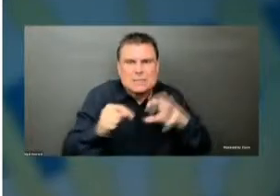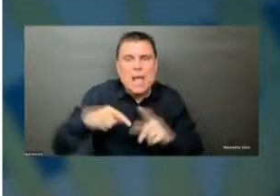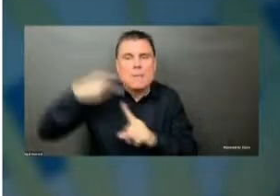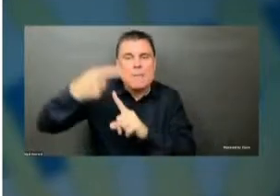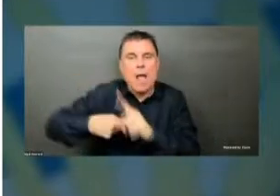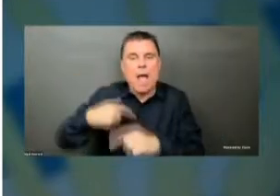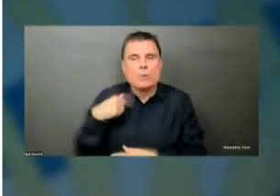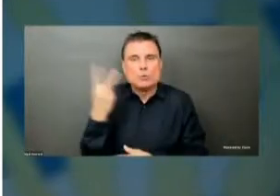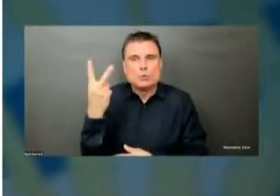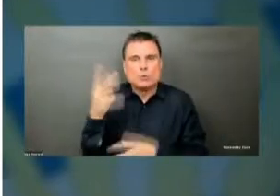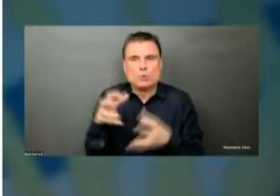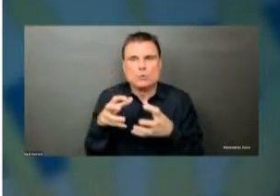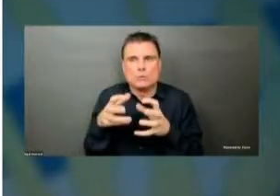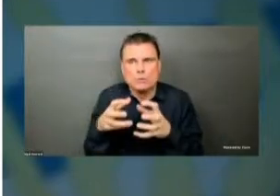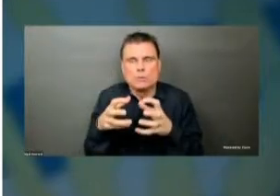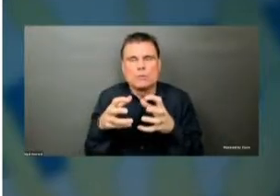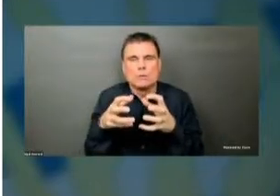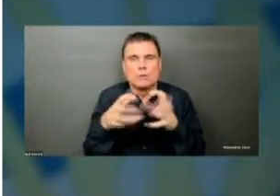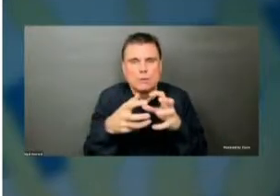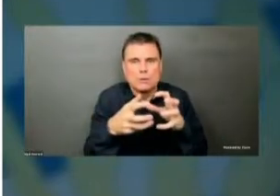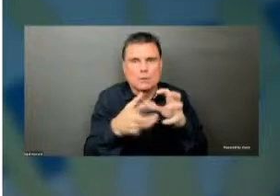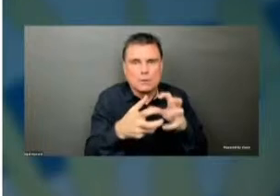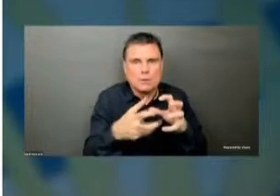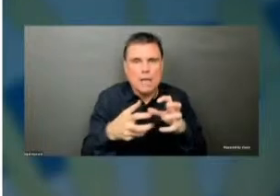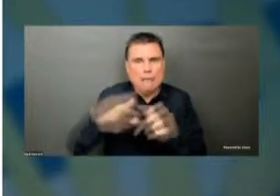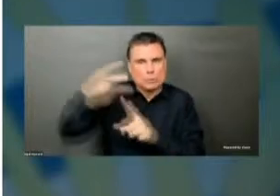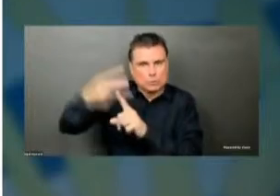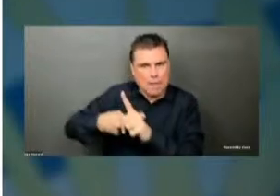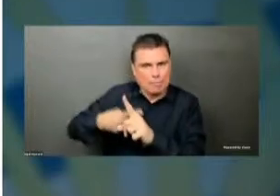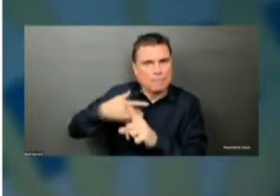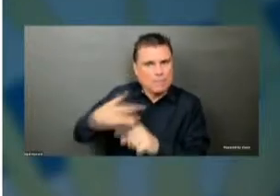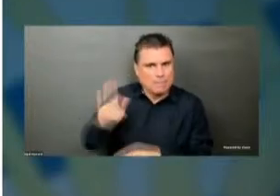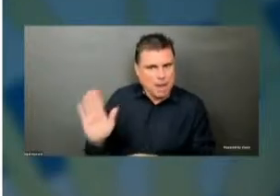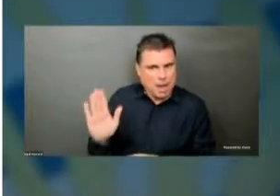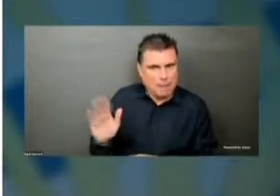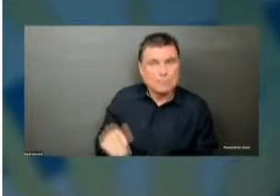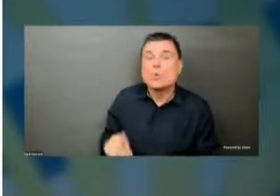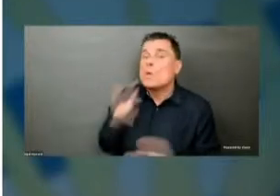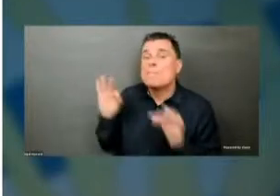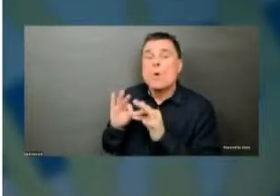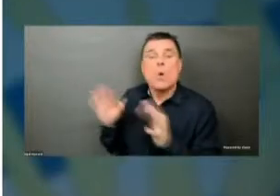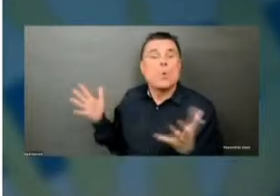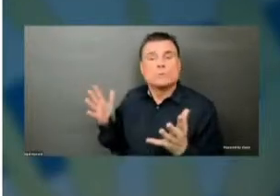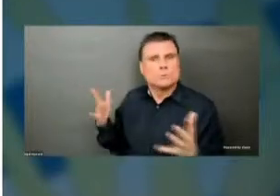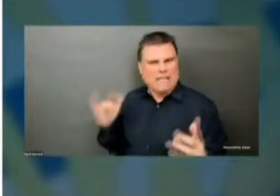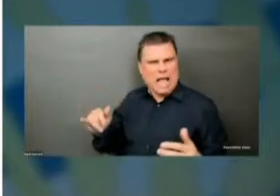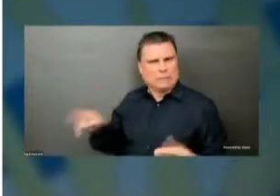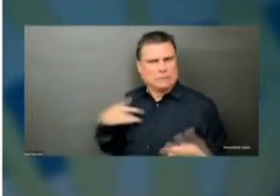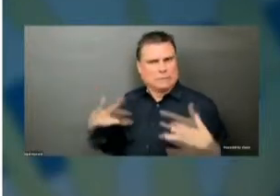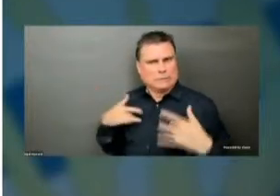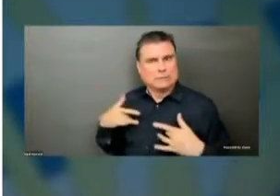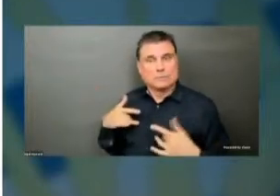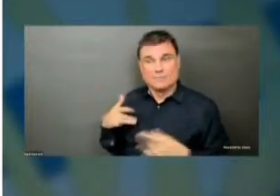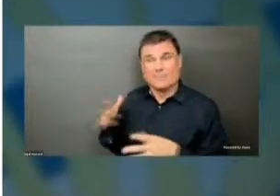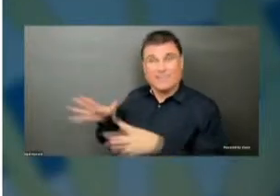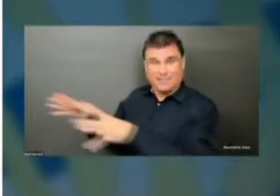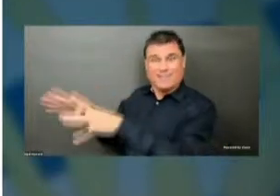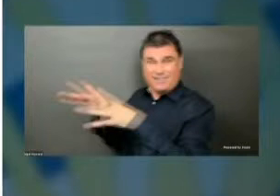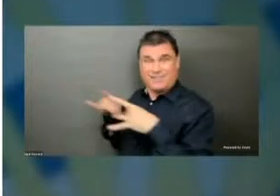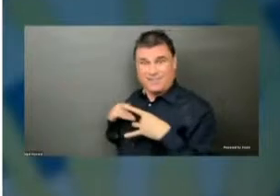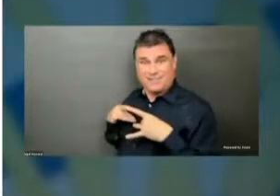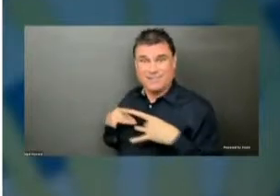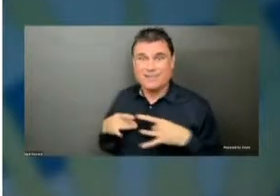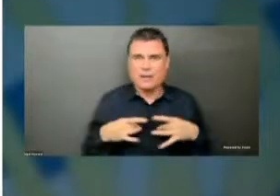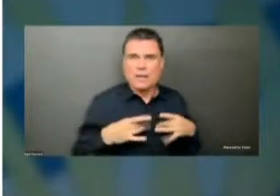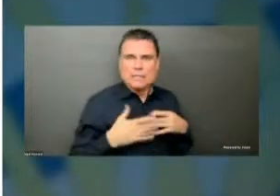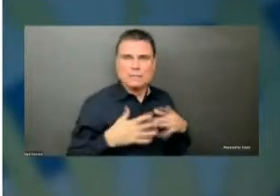they have increased transmissibility, and there's some concern that the variant from South Africa may give